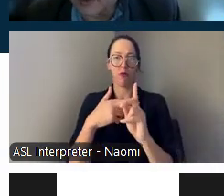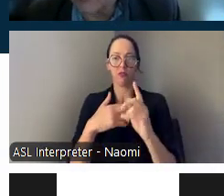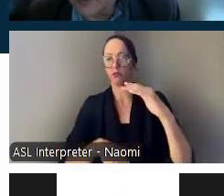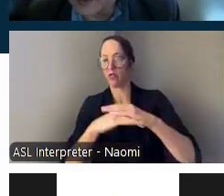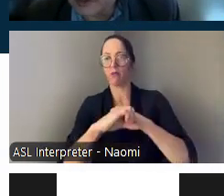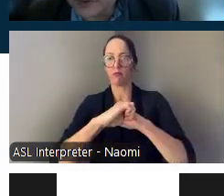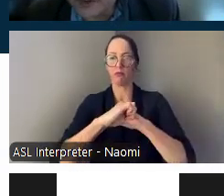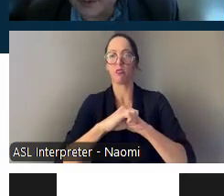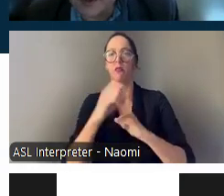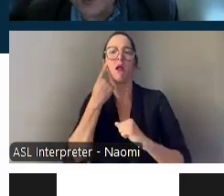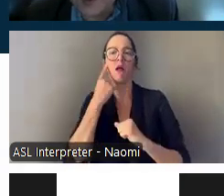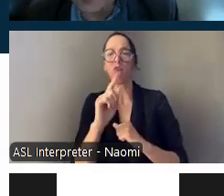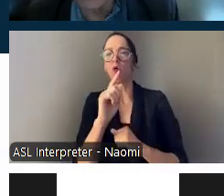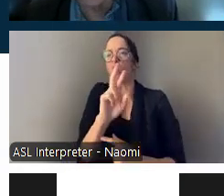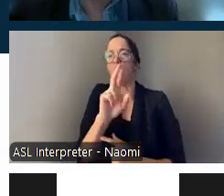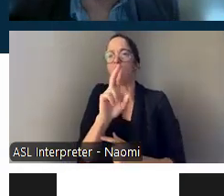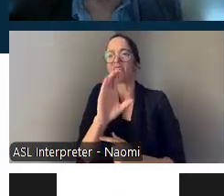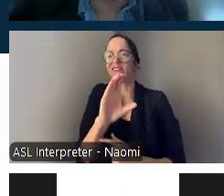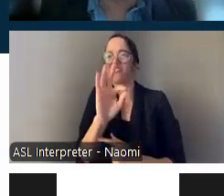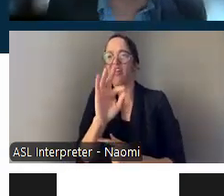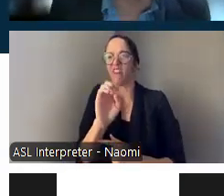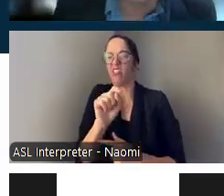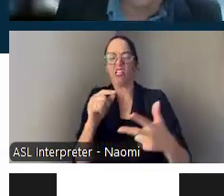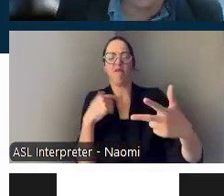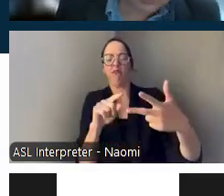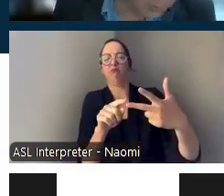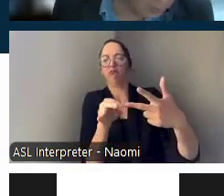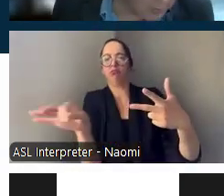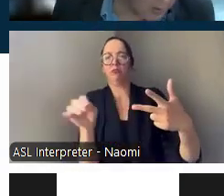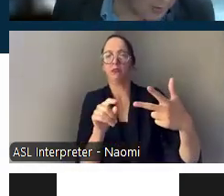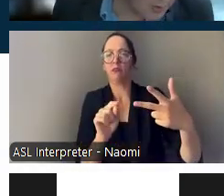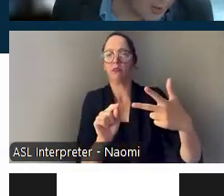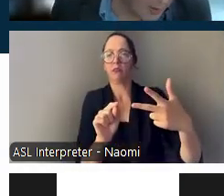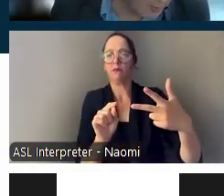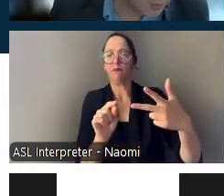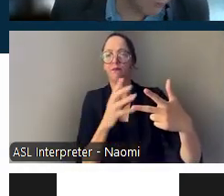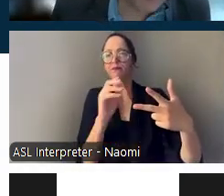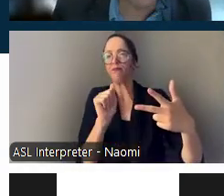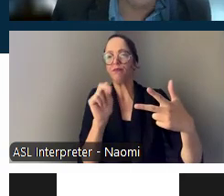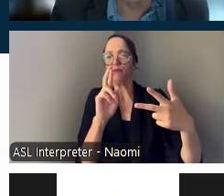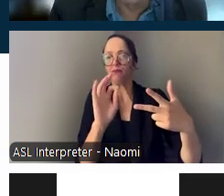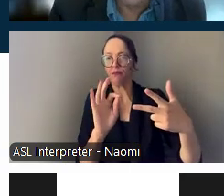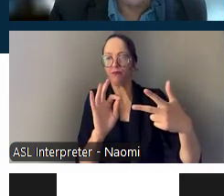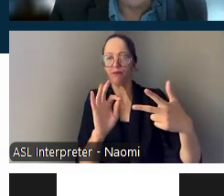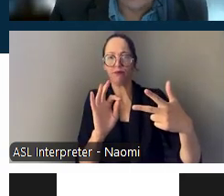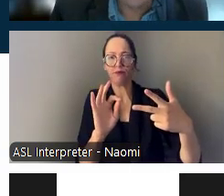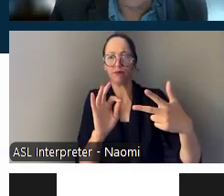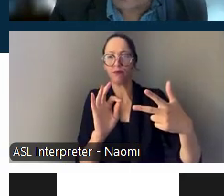and adult residential facilities, and strengthening of protections from additional service costs. And there's a 4th one.